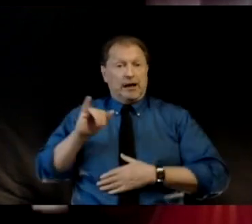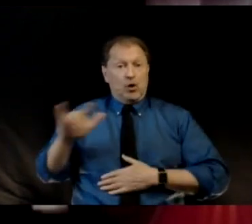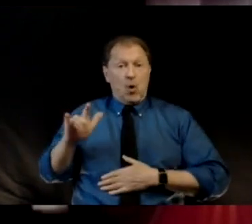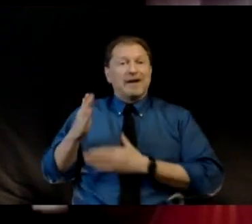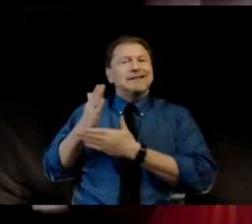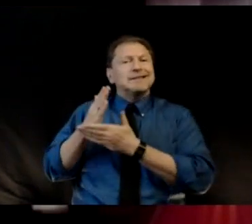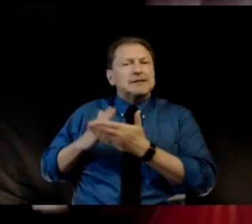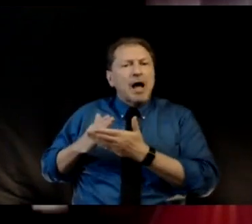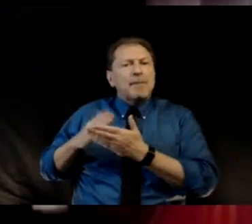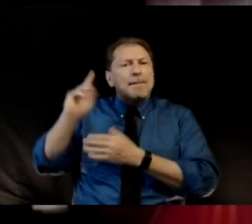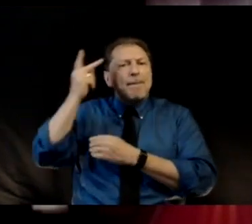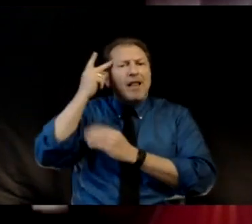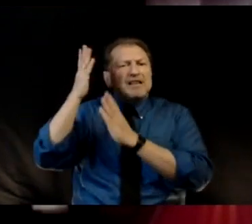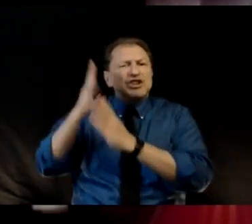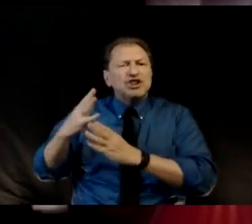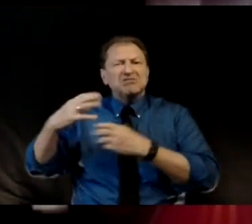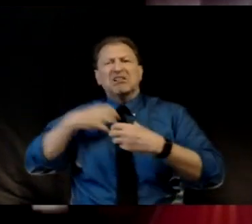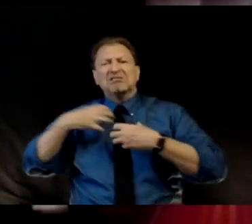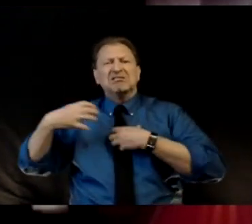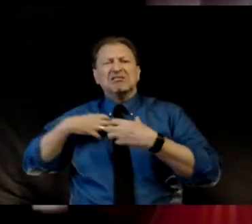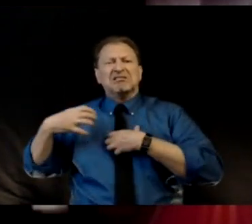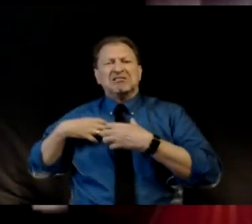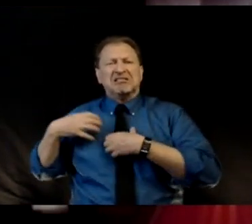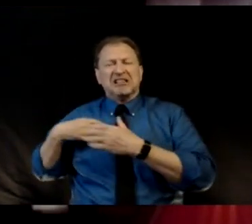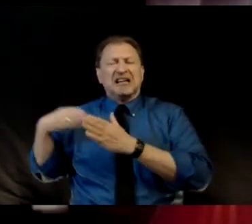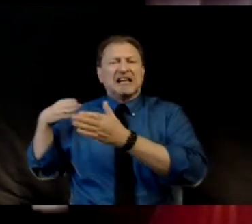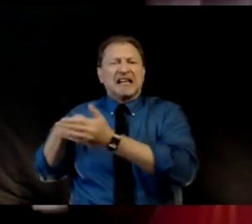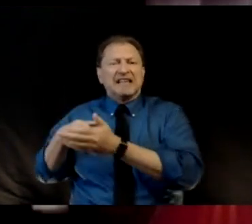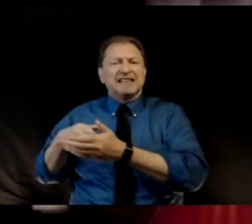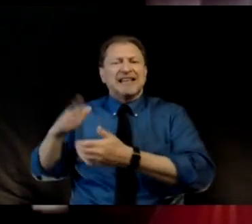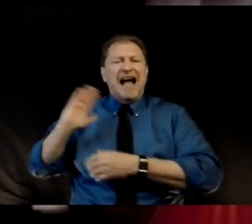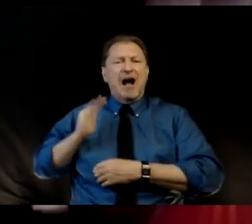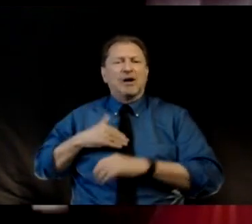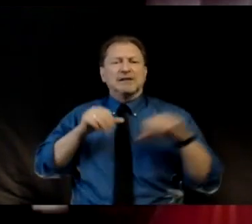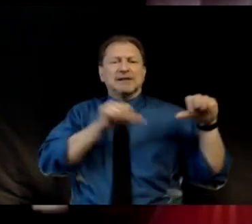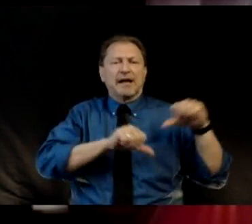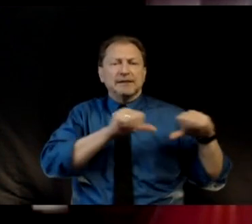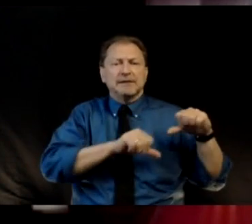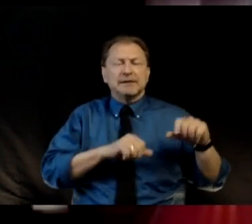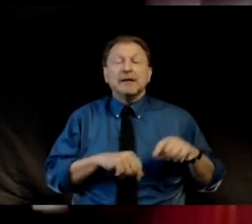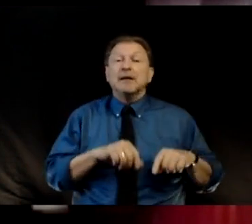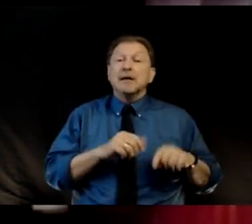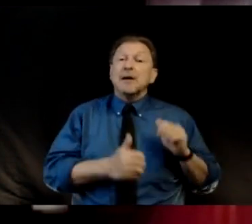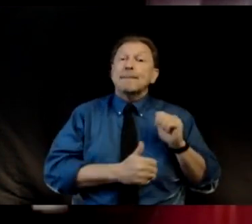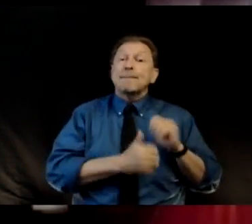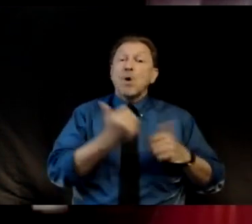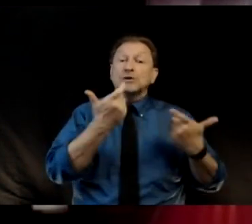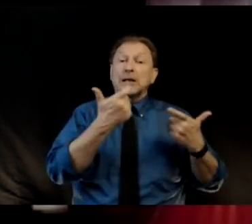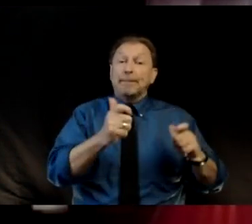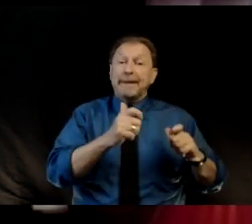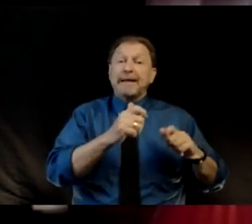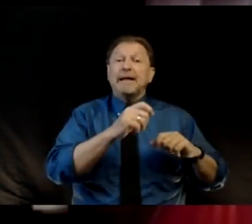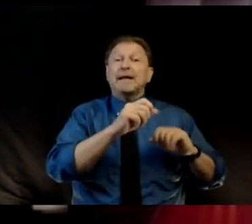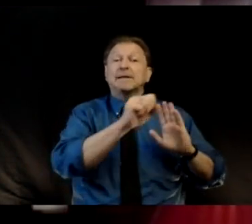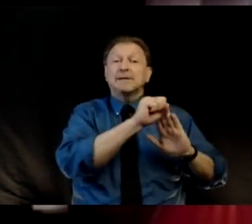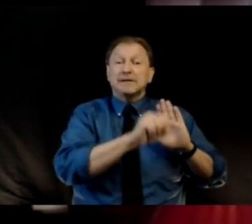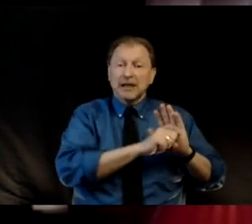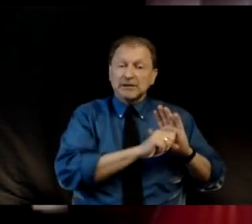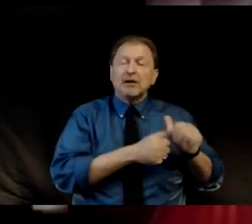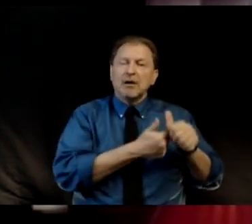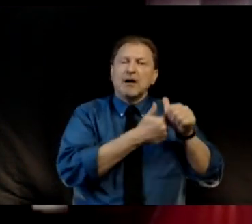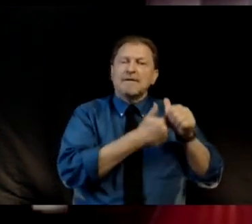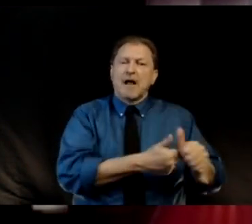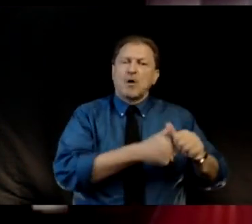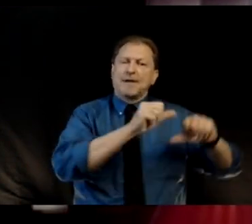have chosen to listen to the science and analyze the data and act according to what will restart jobs and businesses